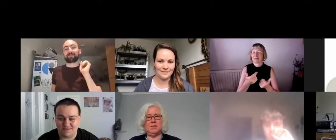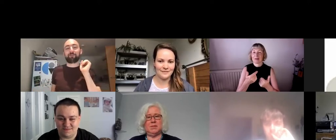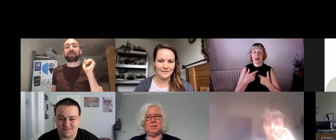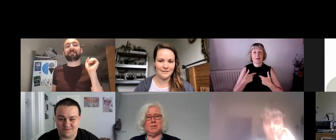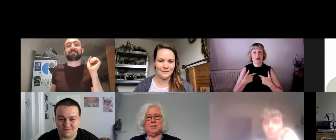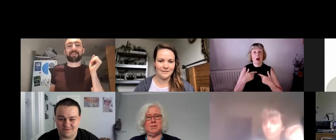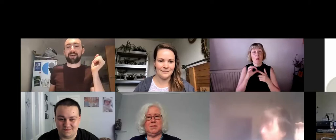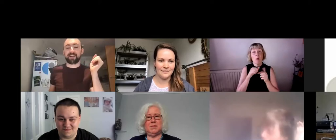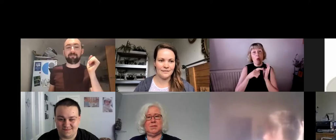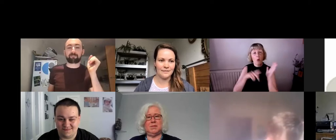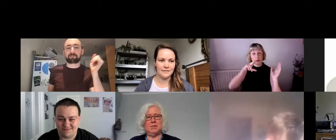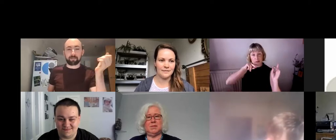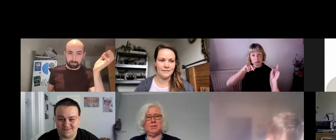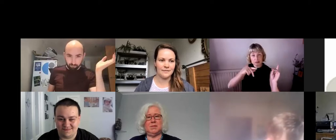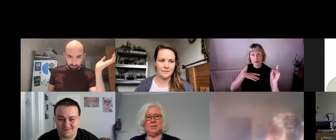30-year-old white,